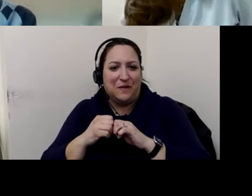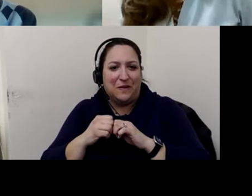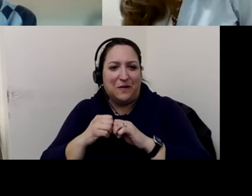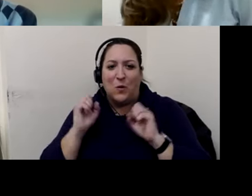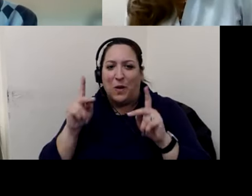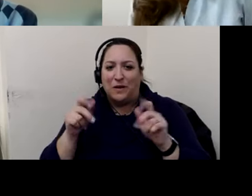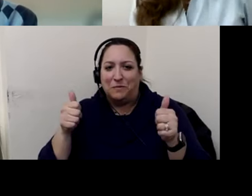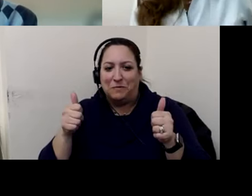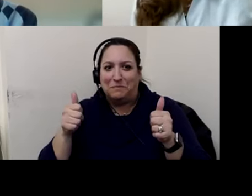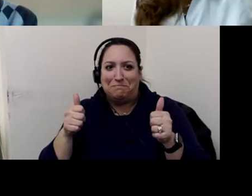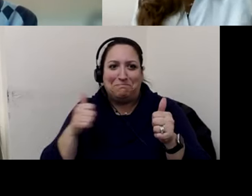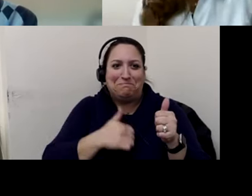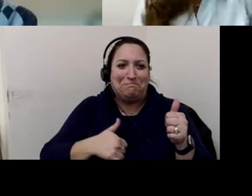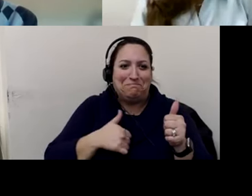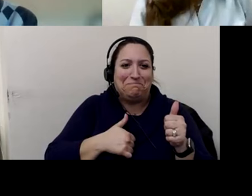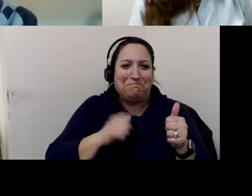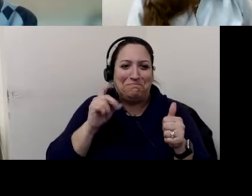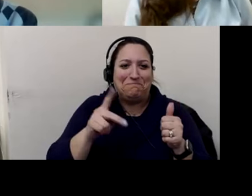Okay.